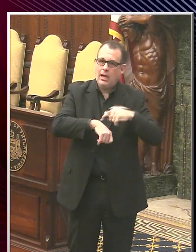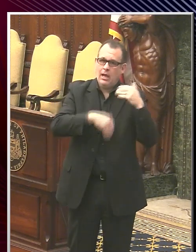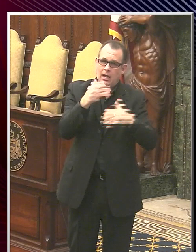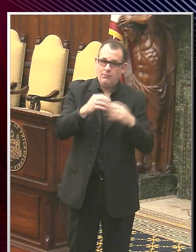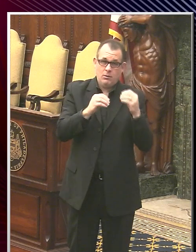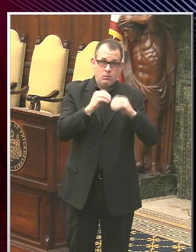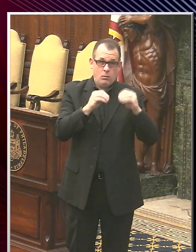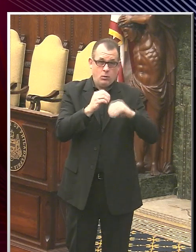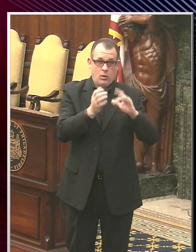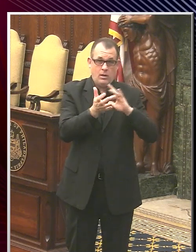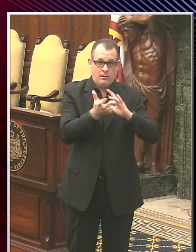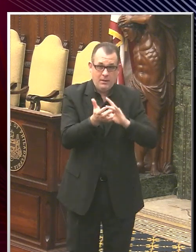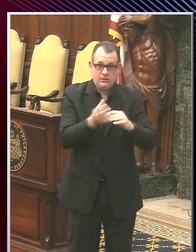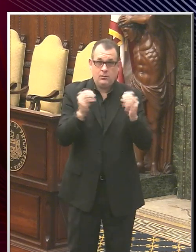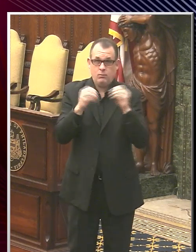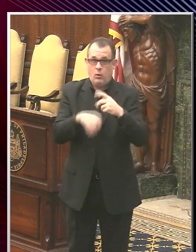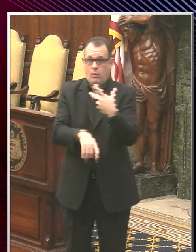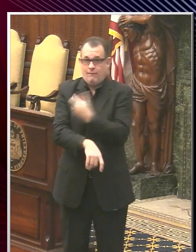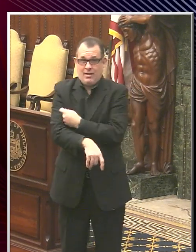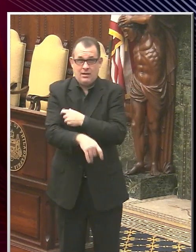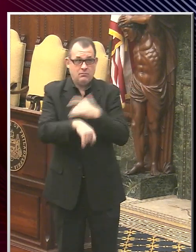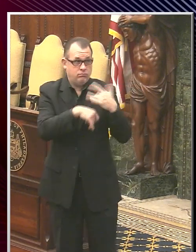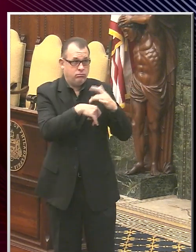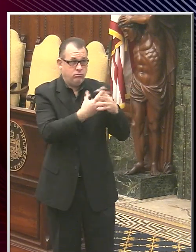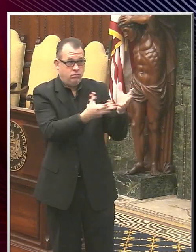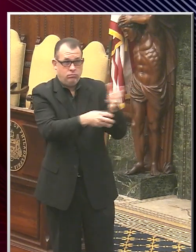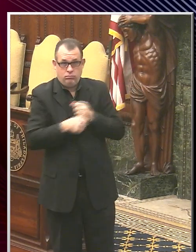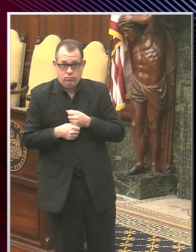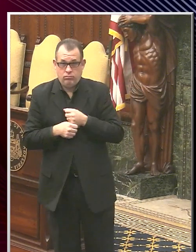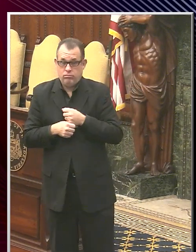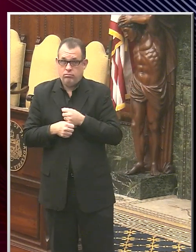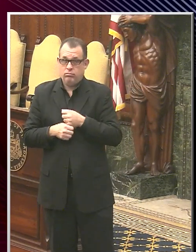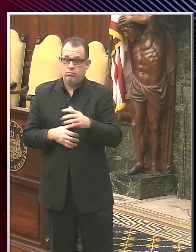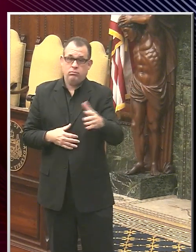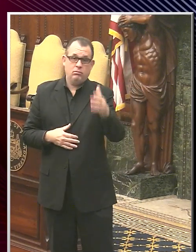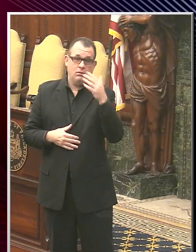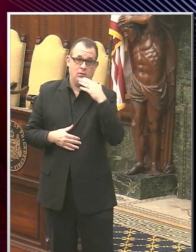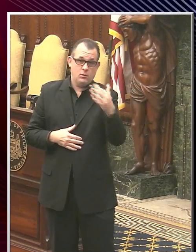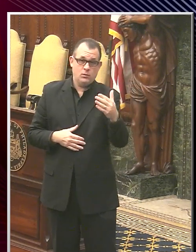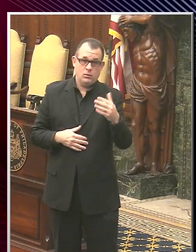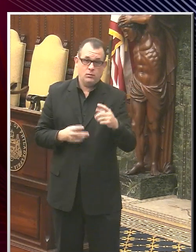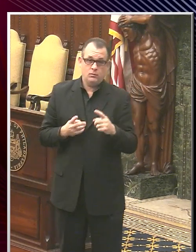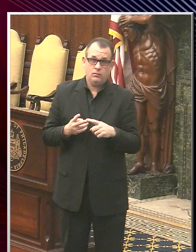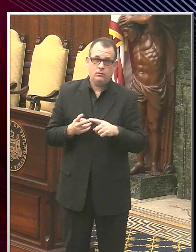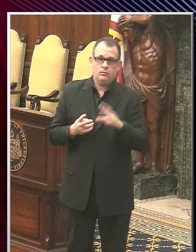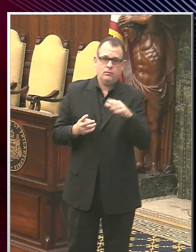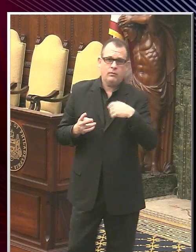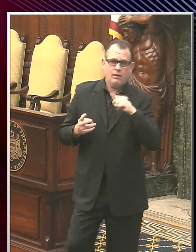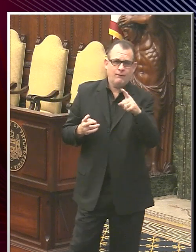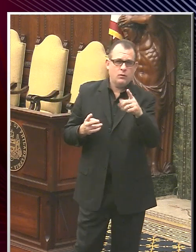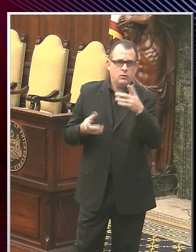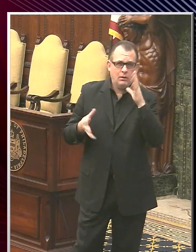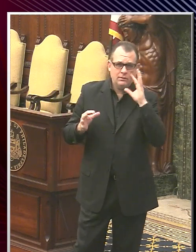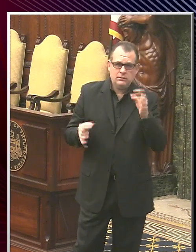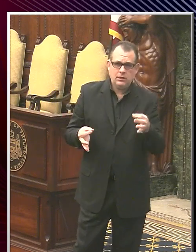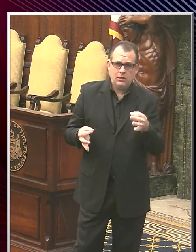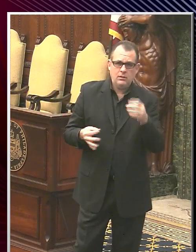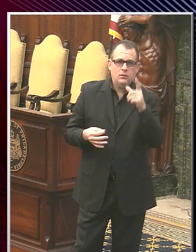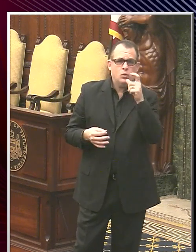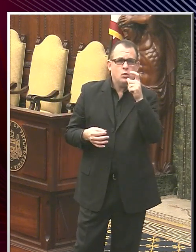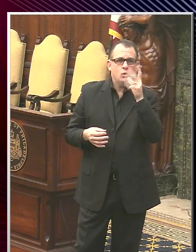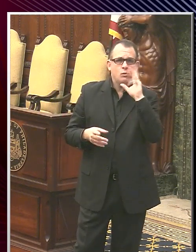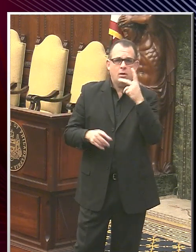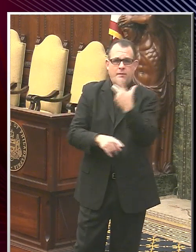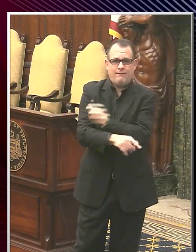and more experience with this. Thanks. Have you made decisions on who will be vaccinated in